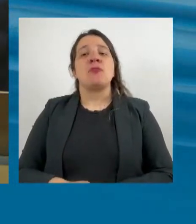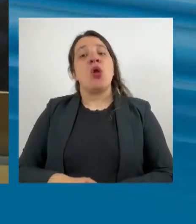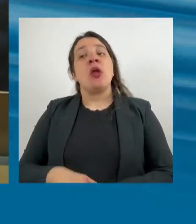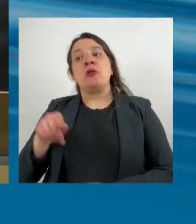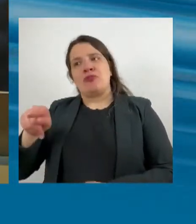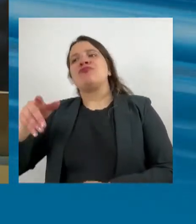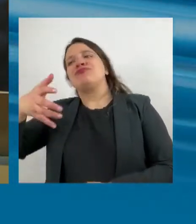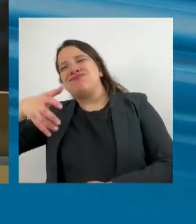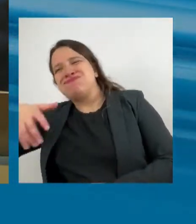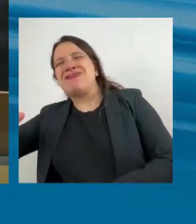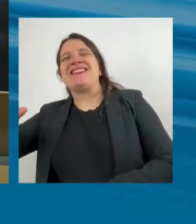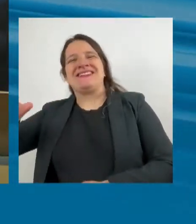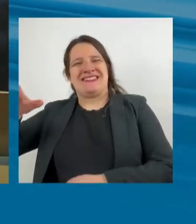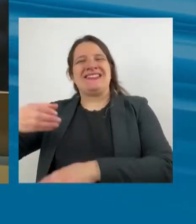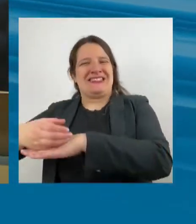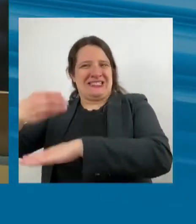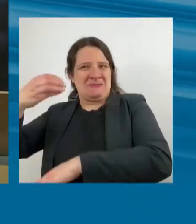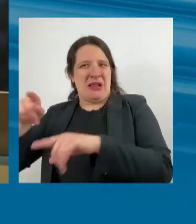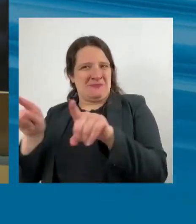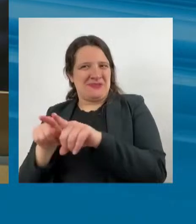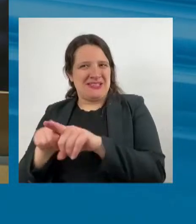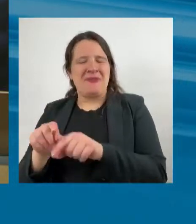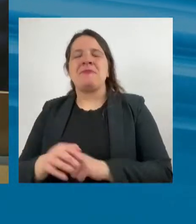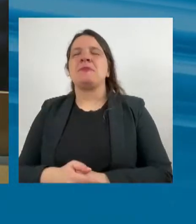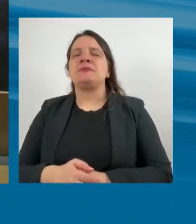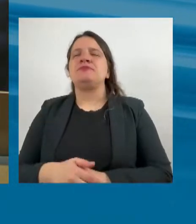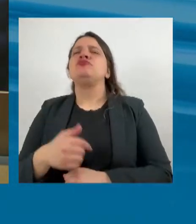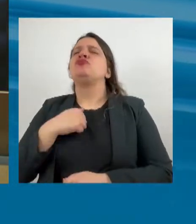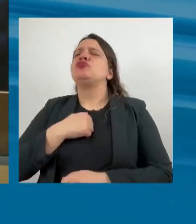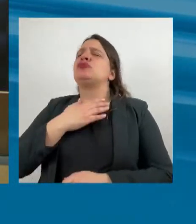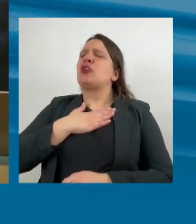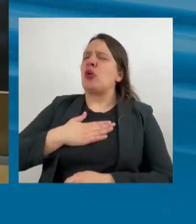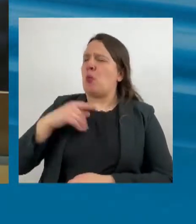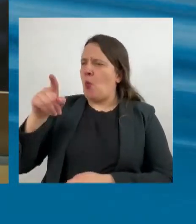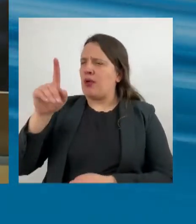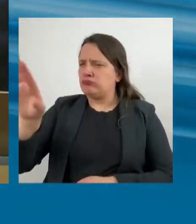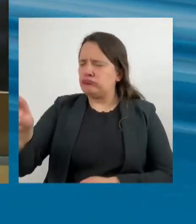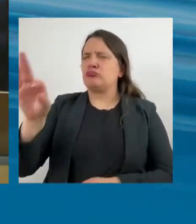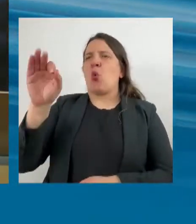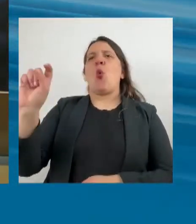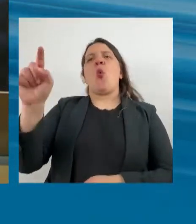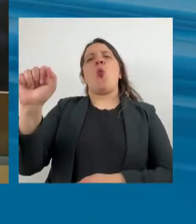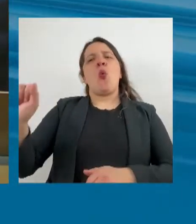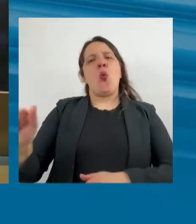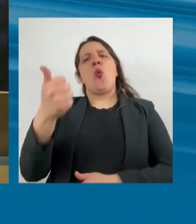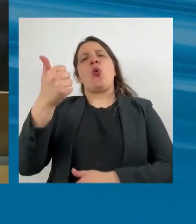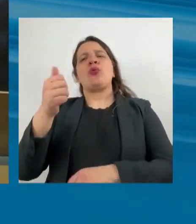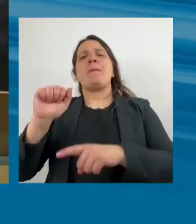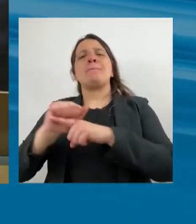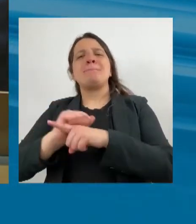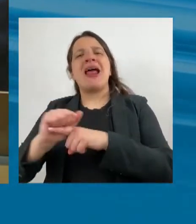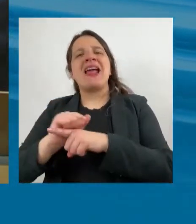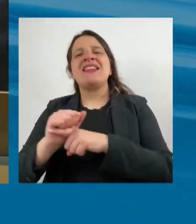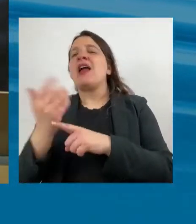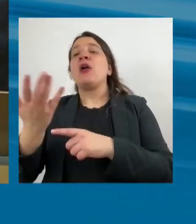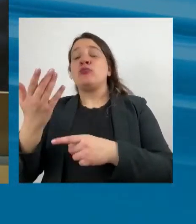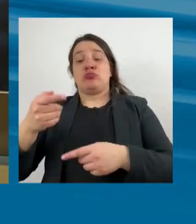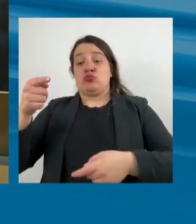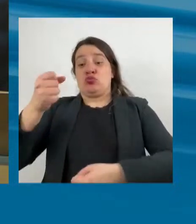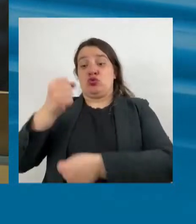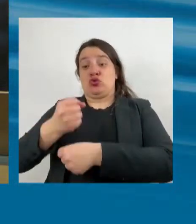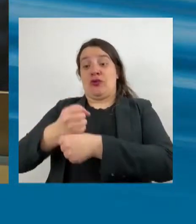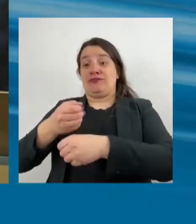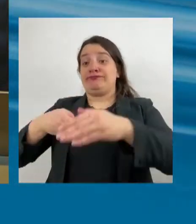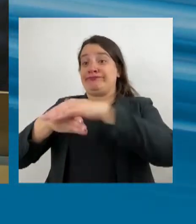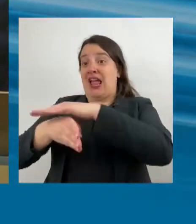which is another subsidiary agency of ECLAC. As a good practice, we could highlight the policy